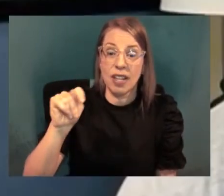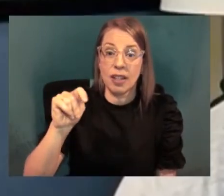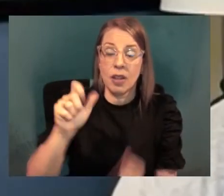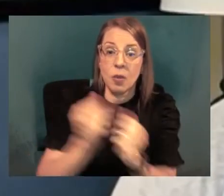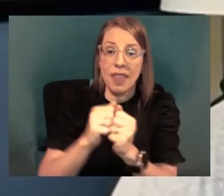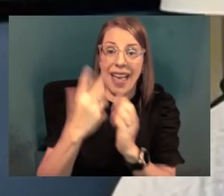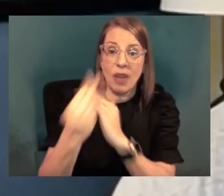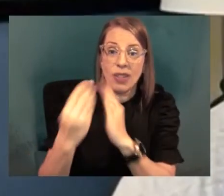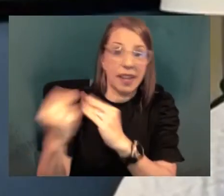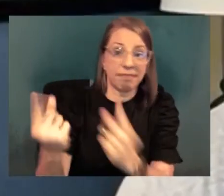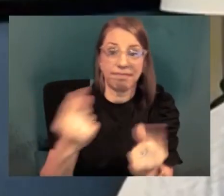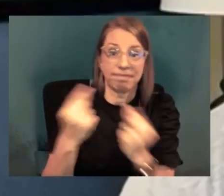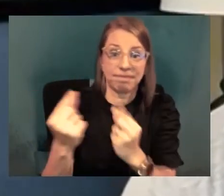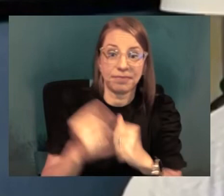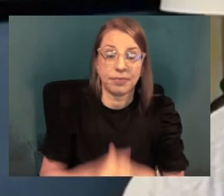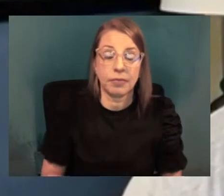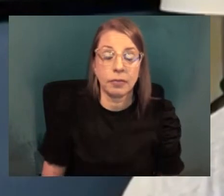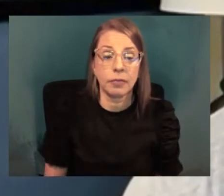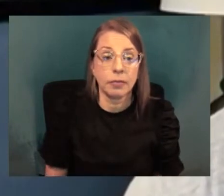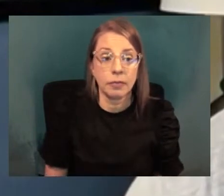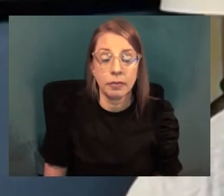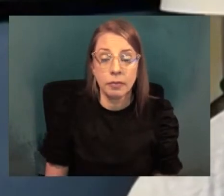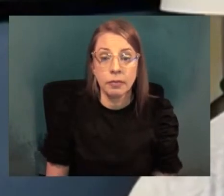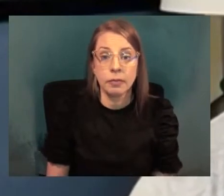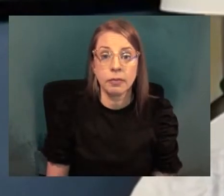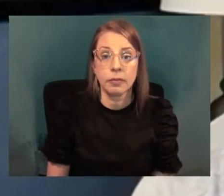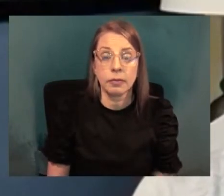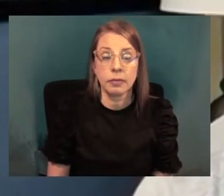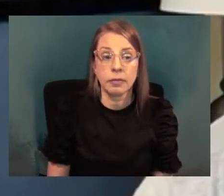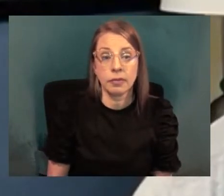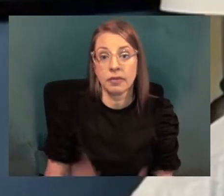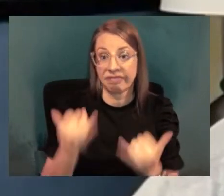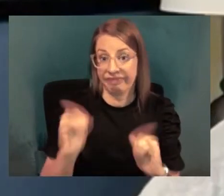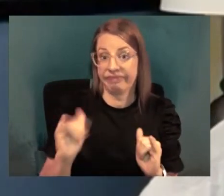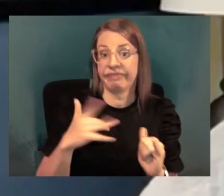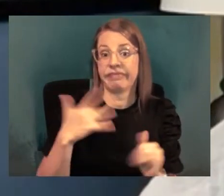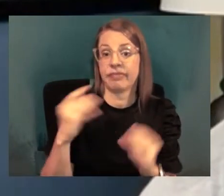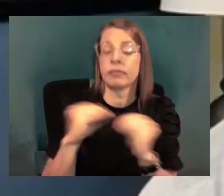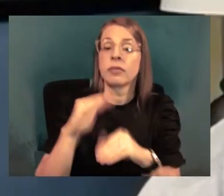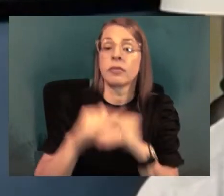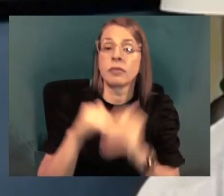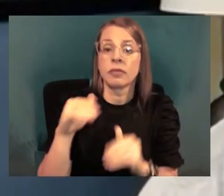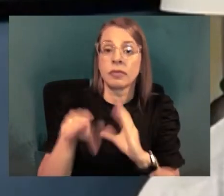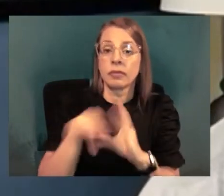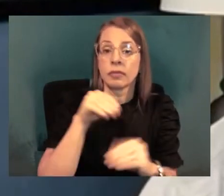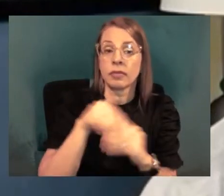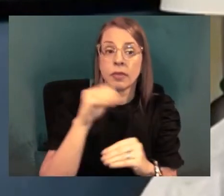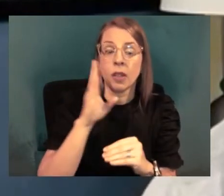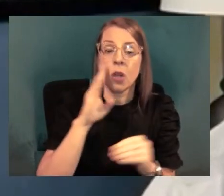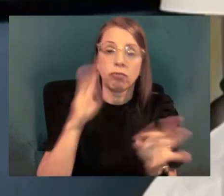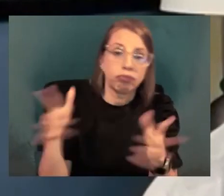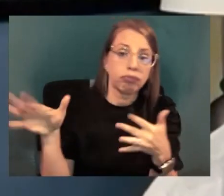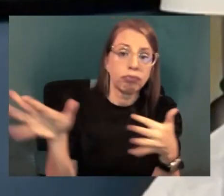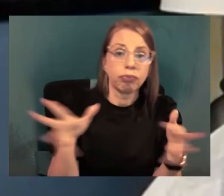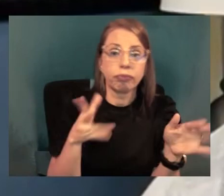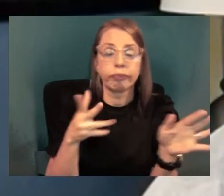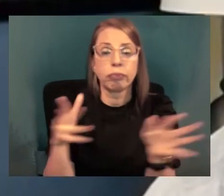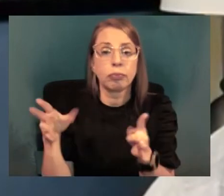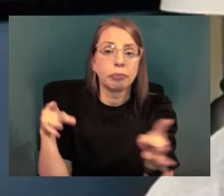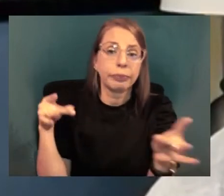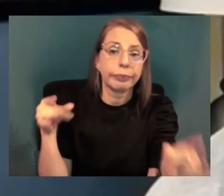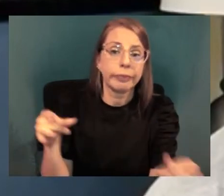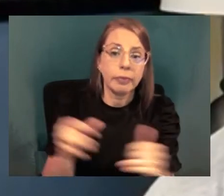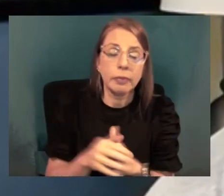Yeah, exactly. It's still, as we've always said, would feel more comfortable outdoors. We know there's turbulent airflow at that point, so